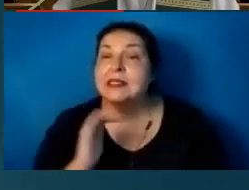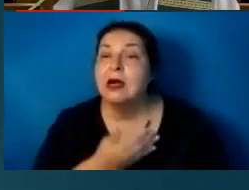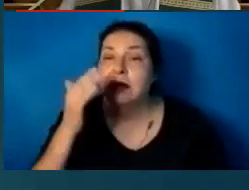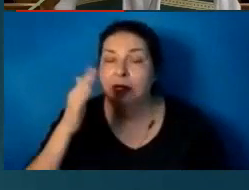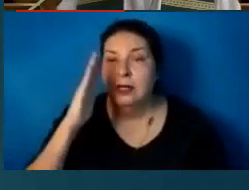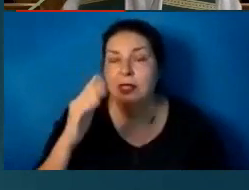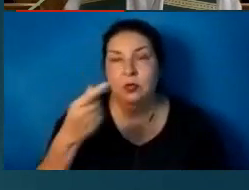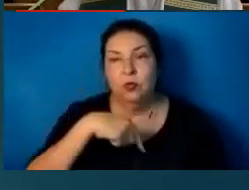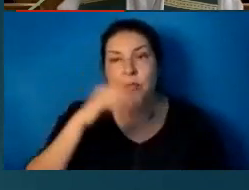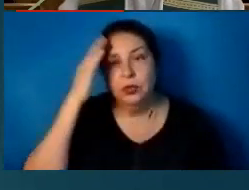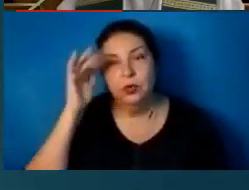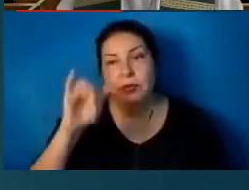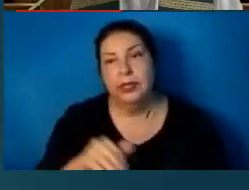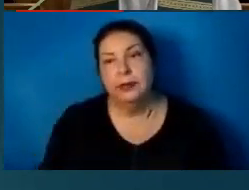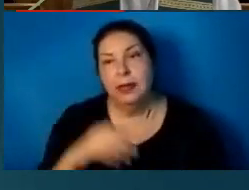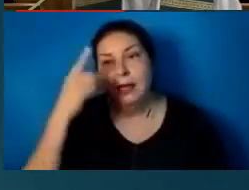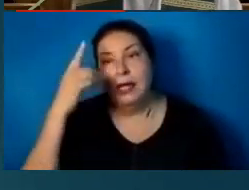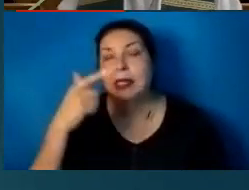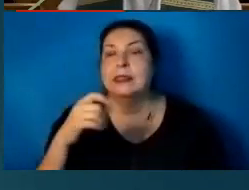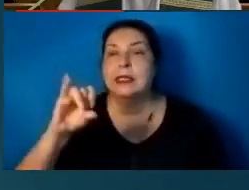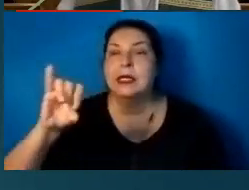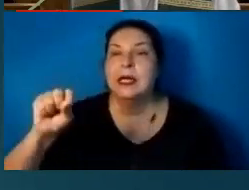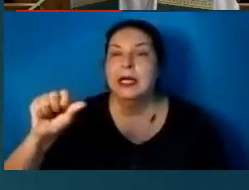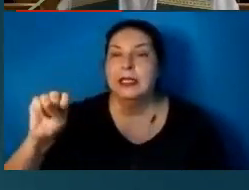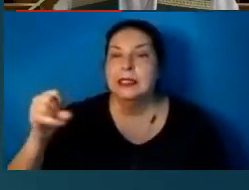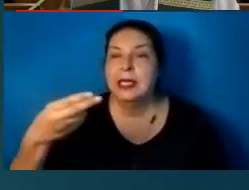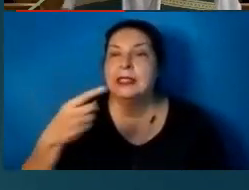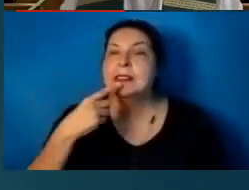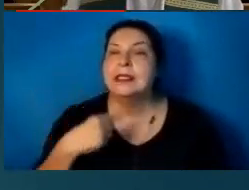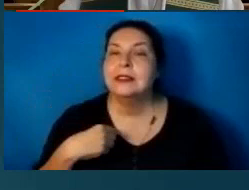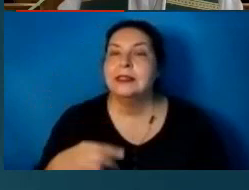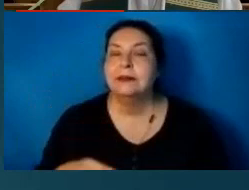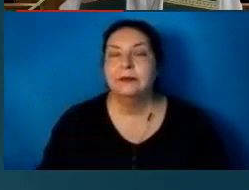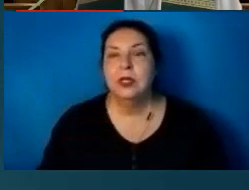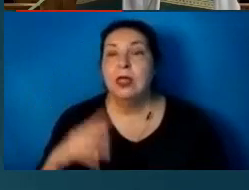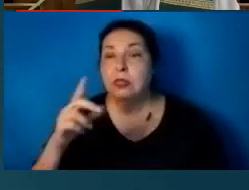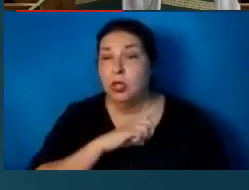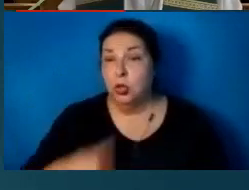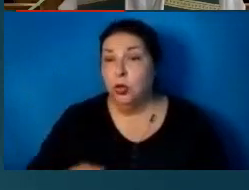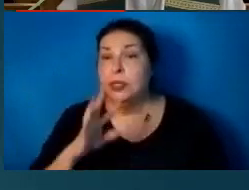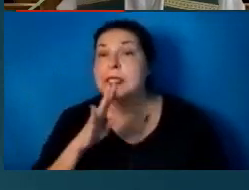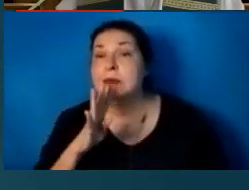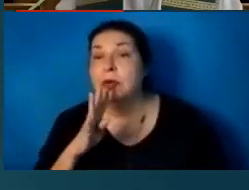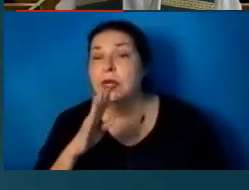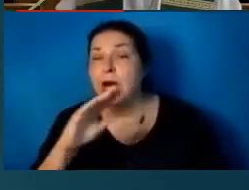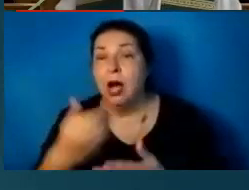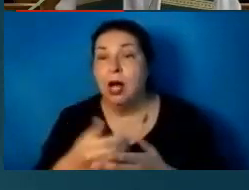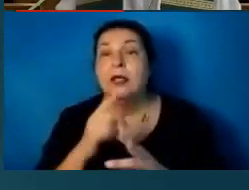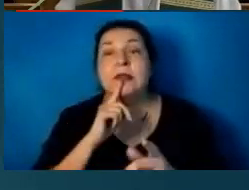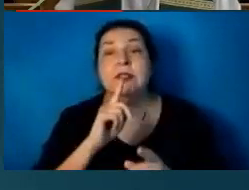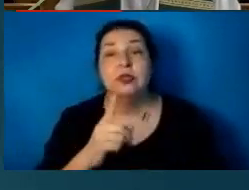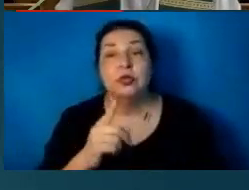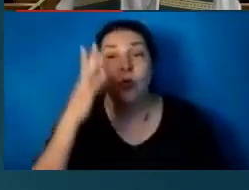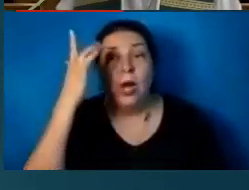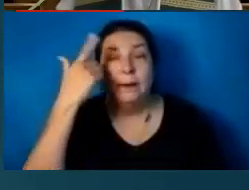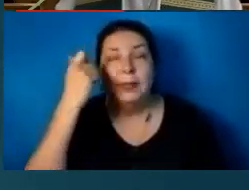know this, for as Isaiah tells us, the Lord has spoken. All of this is certain because it is the